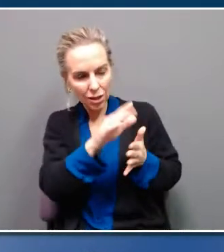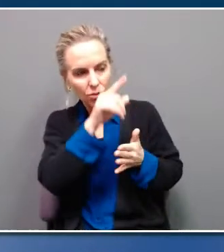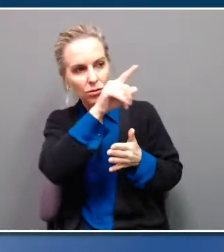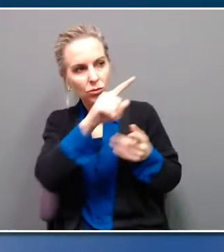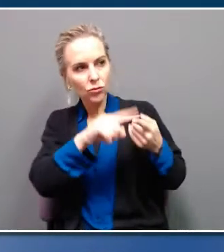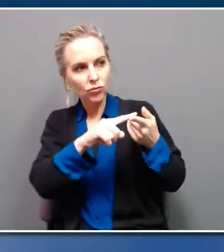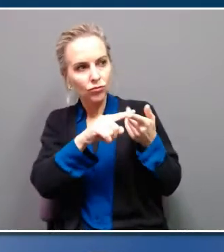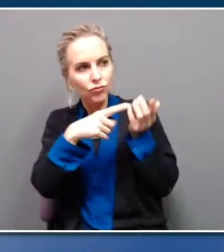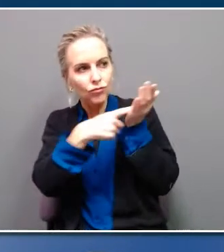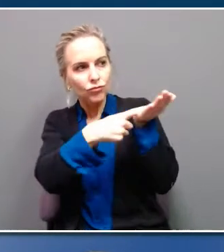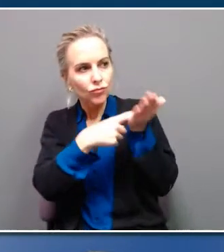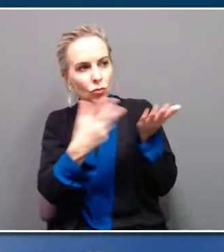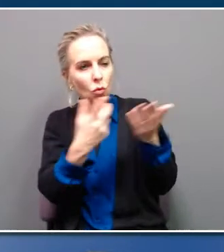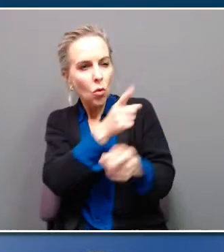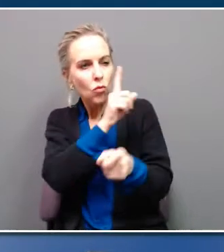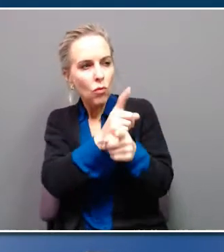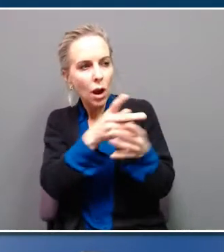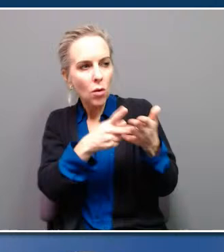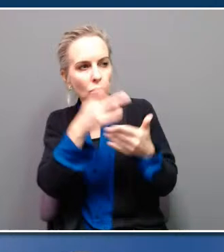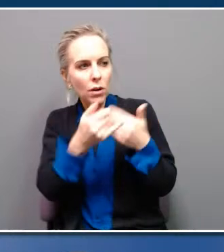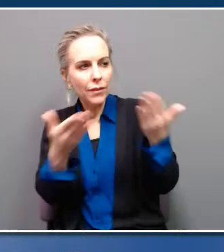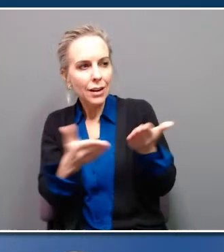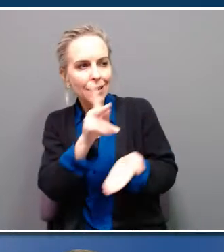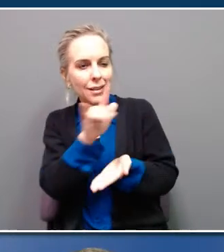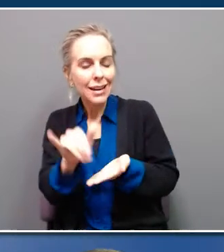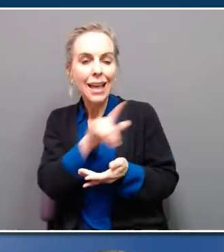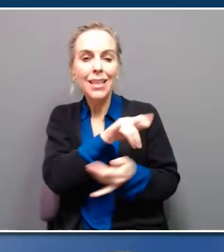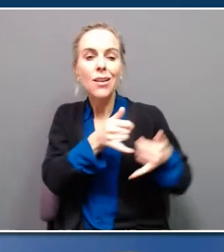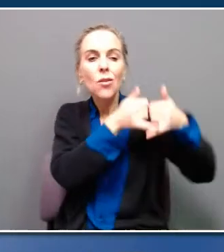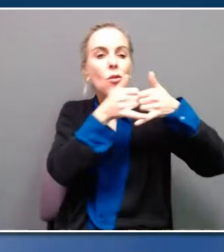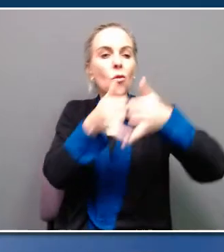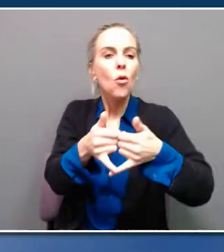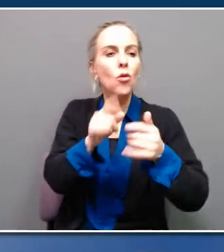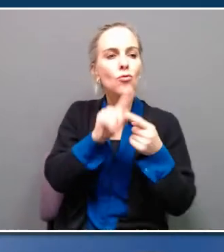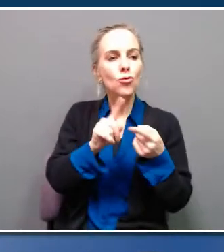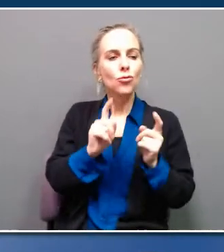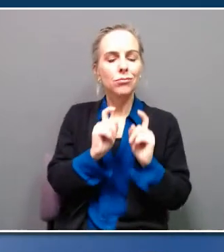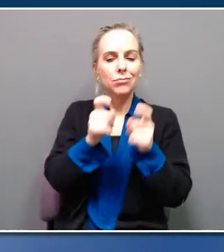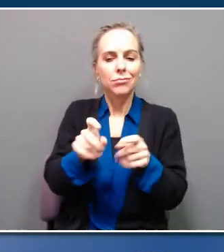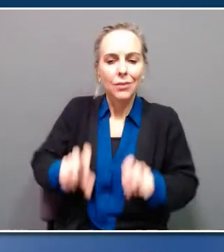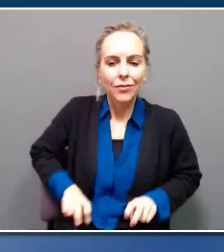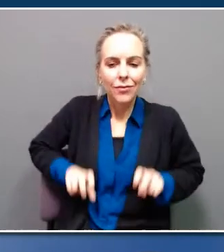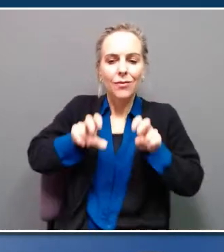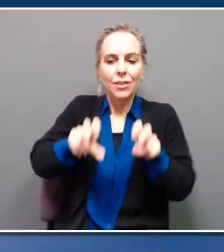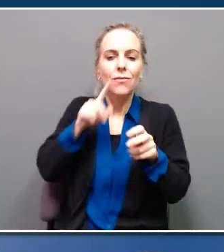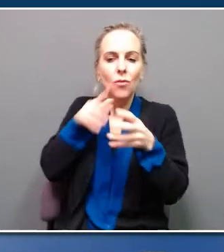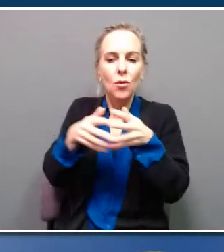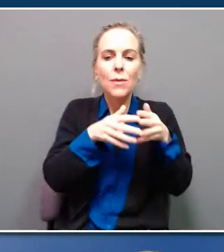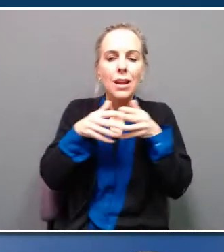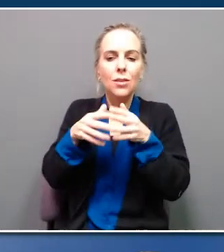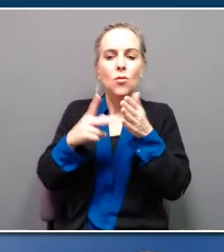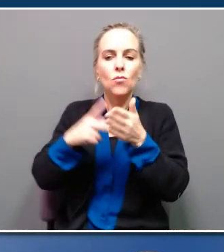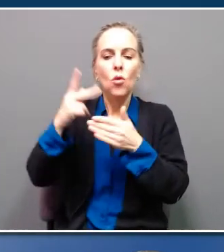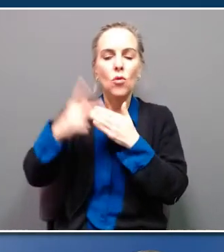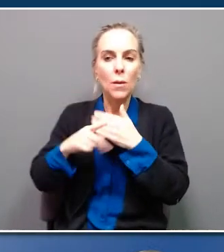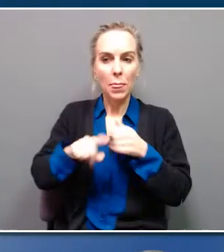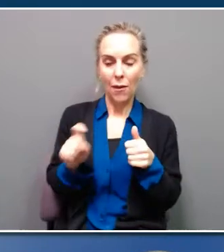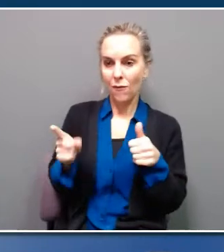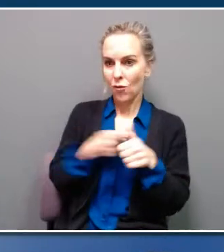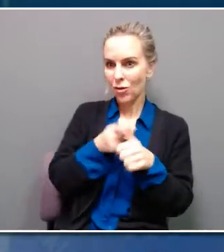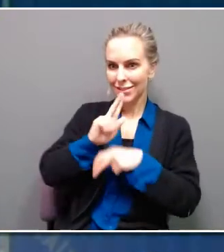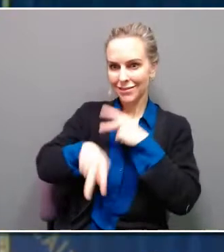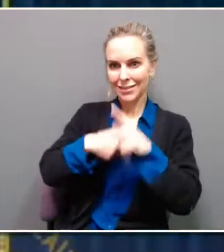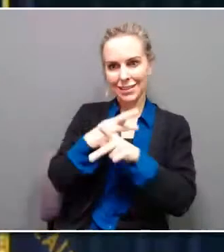Kentucky. The award comes as part of the President's Investing in America program, and my understanding is this is the first of its kind